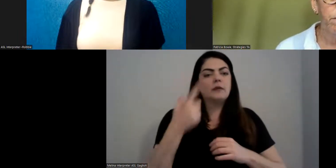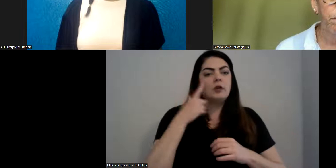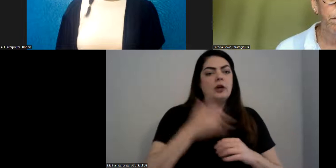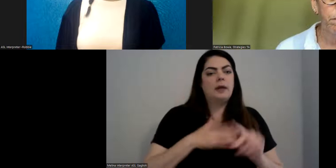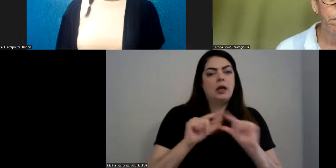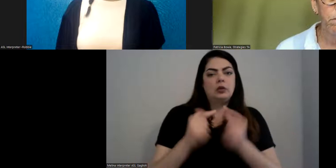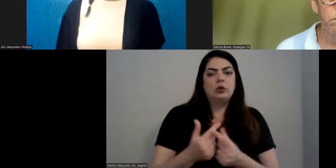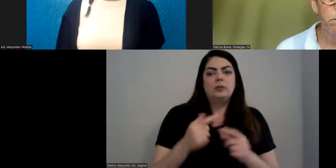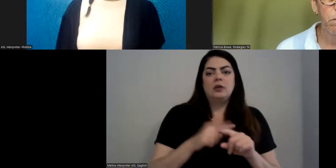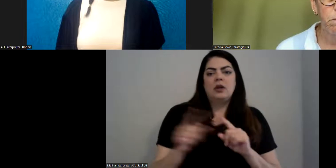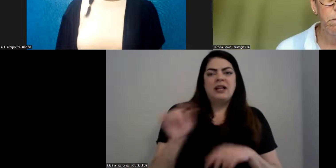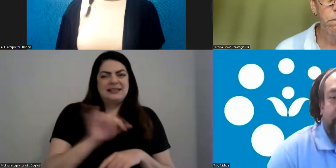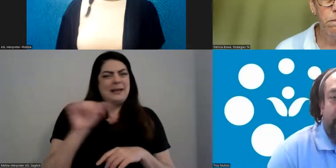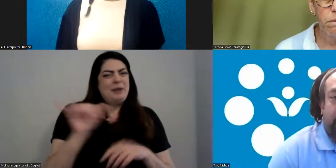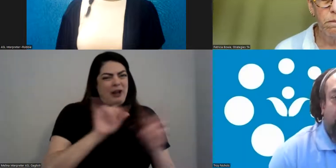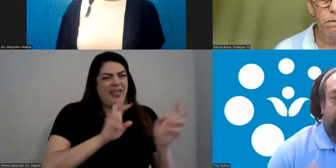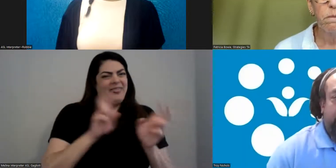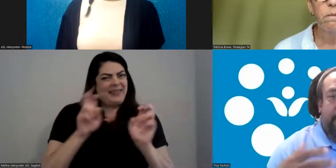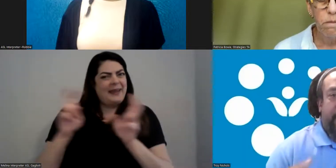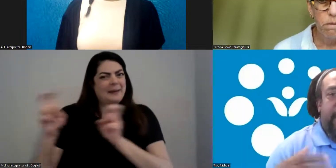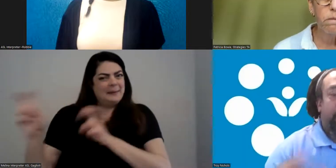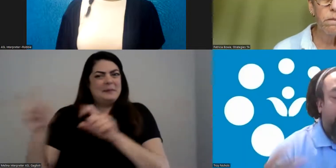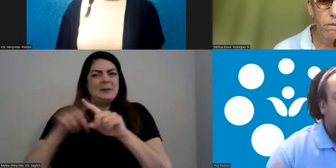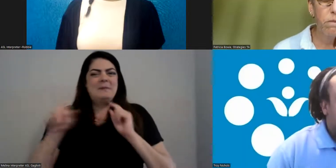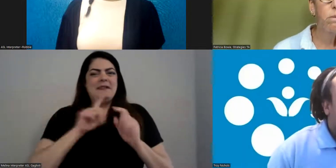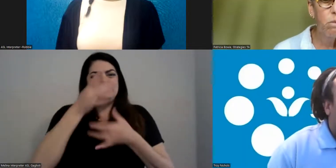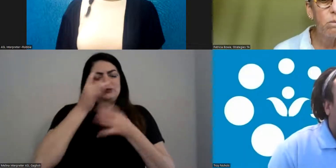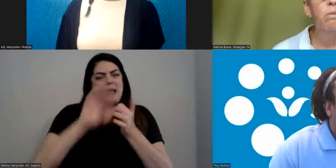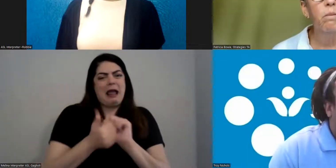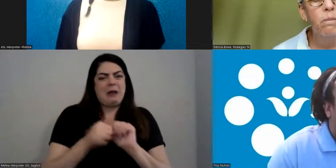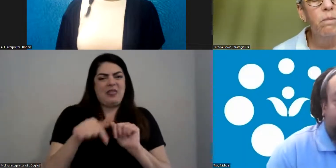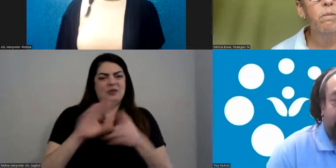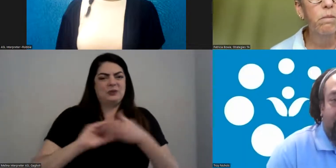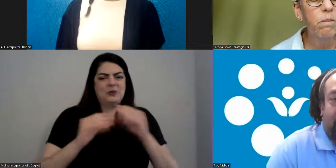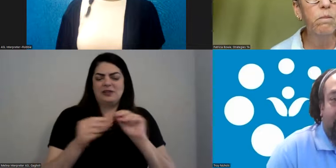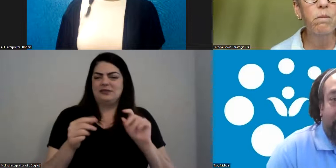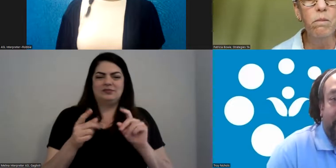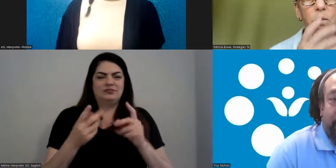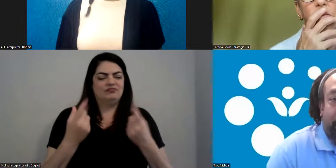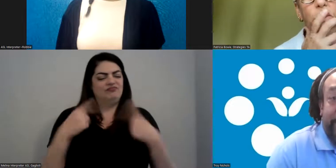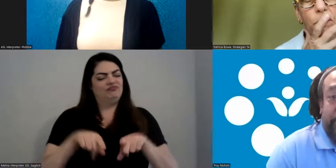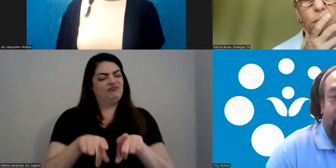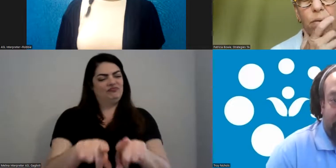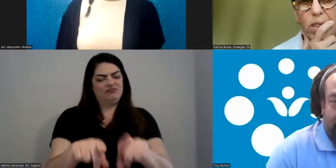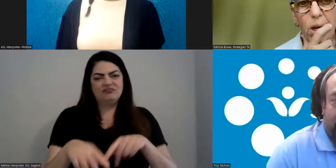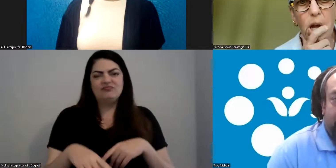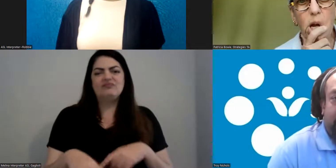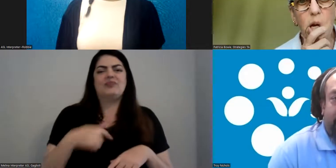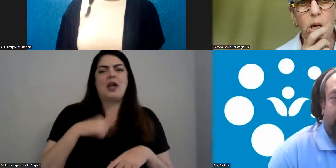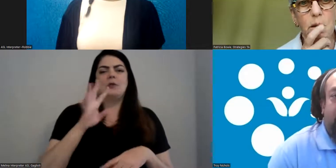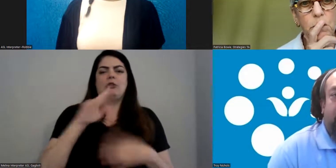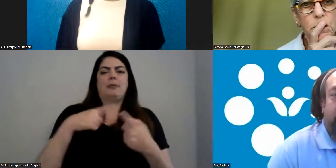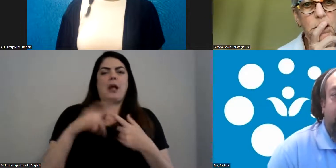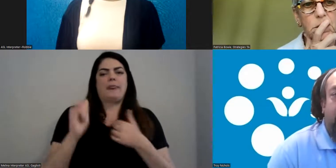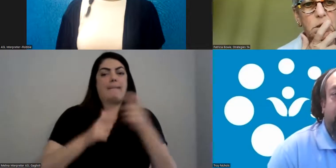very interesting how each of the stories kind of took on the same pathway, starting out with what I'll call the major reach out, right? They